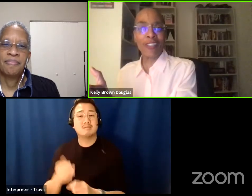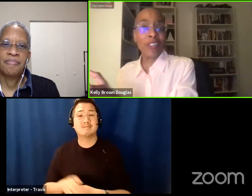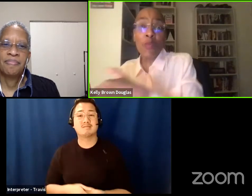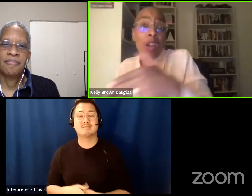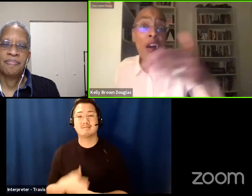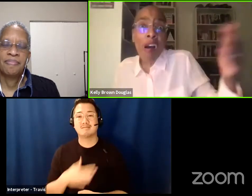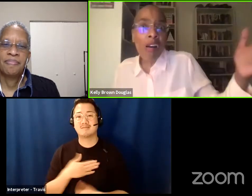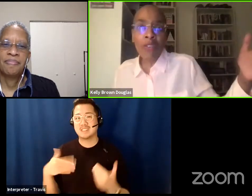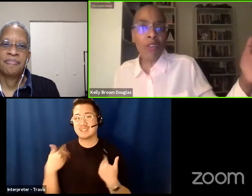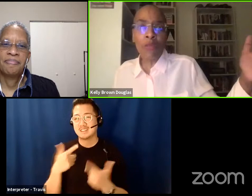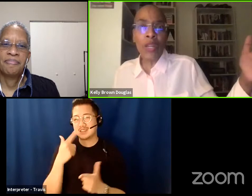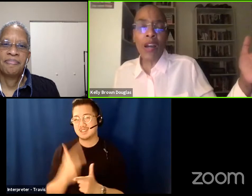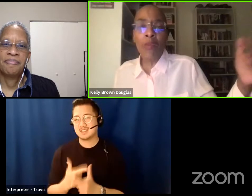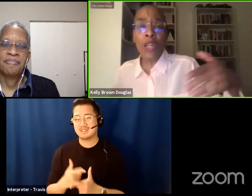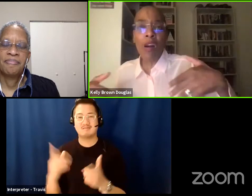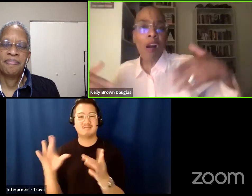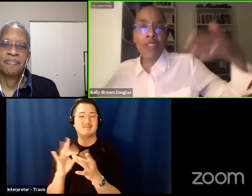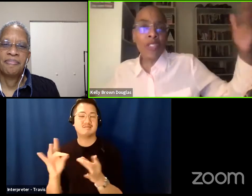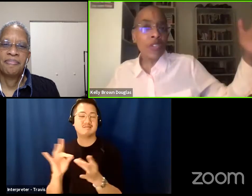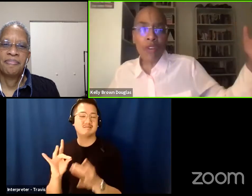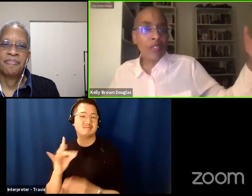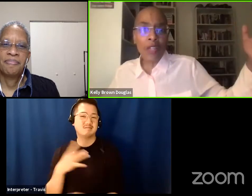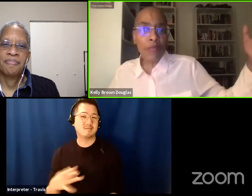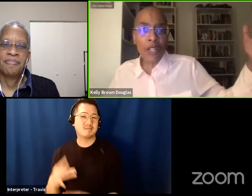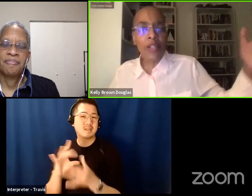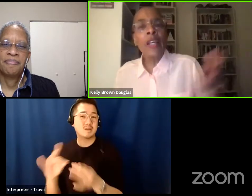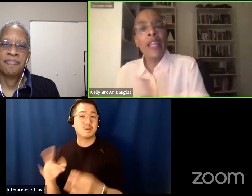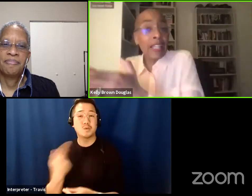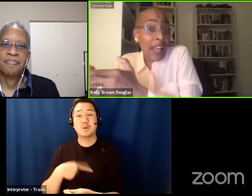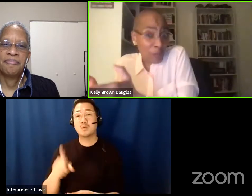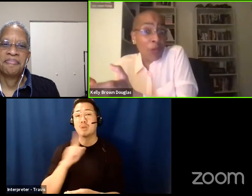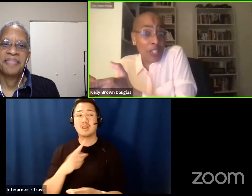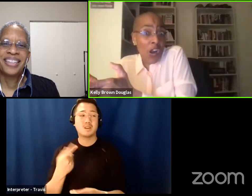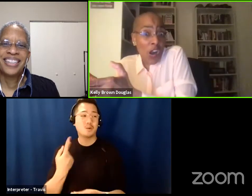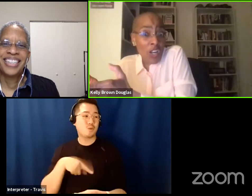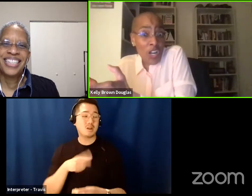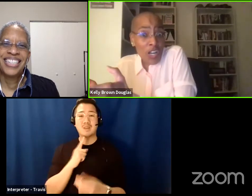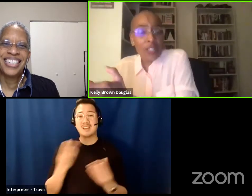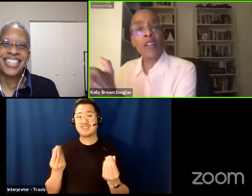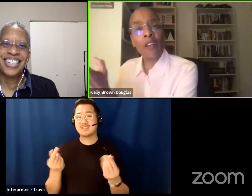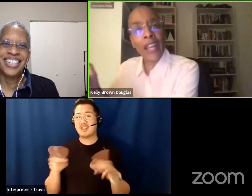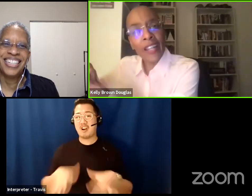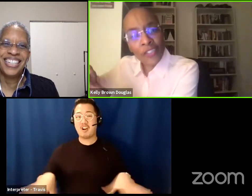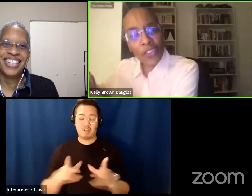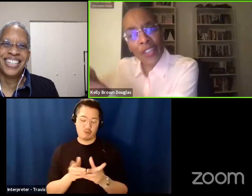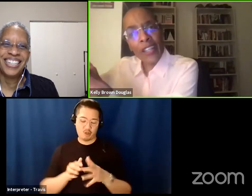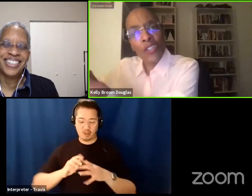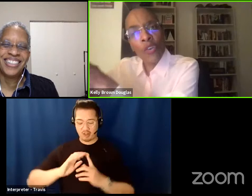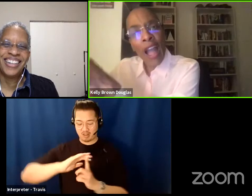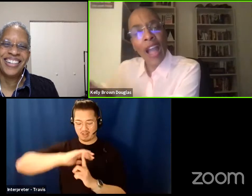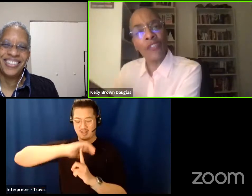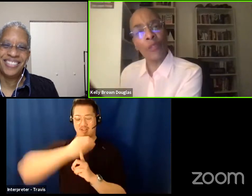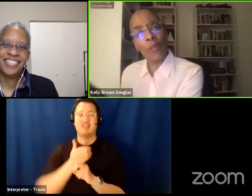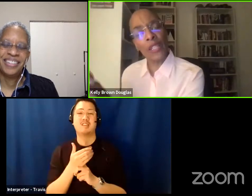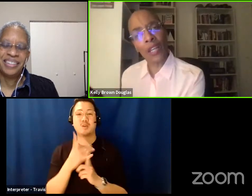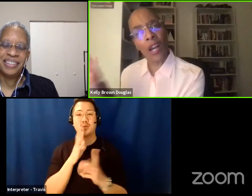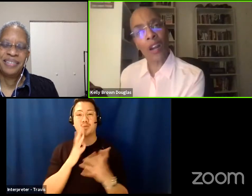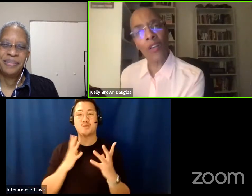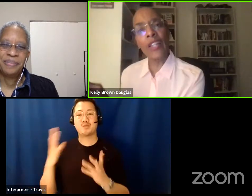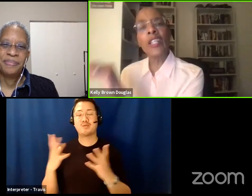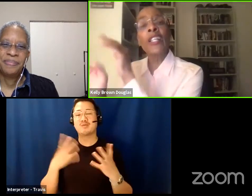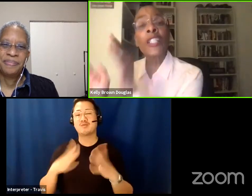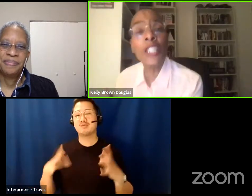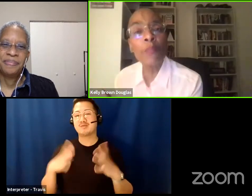sister likes to say, we are all just dressed up dirt, and that's pretty darn good, right? So that you have to be